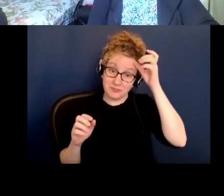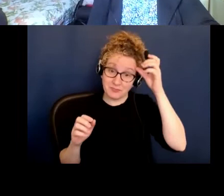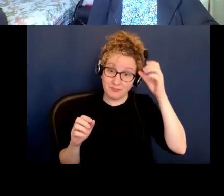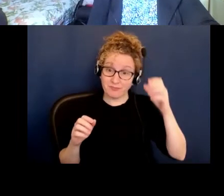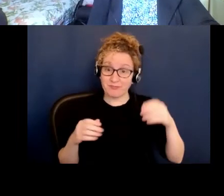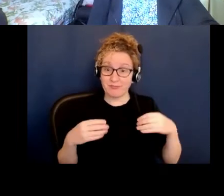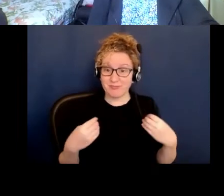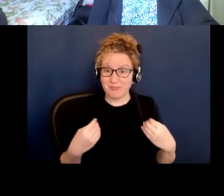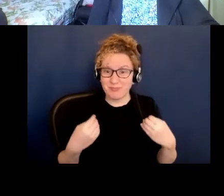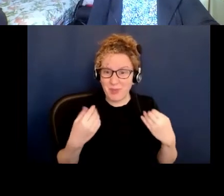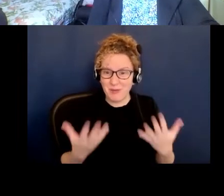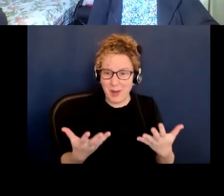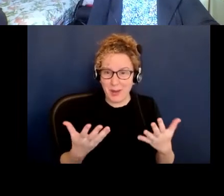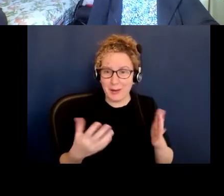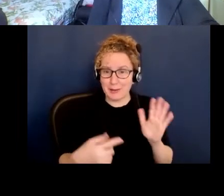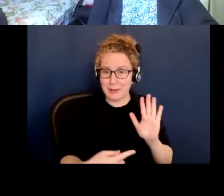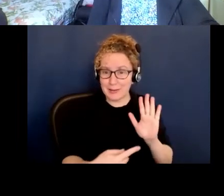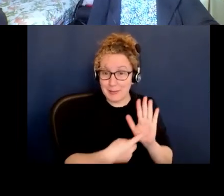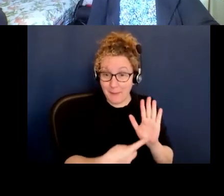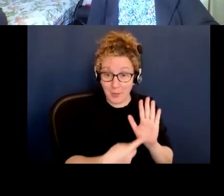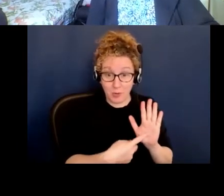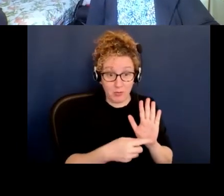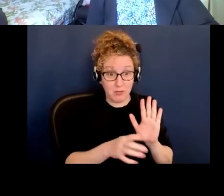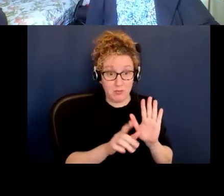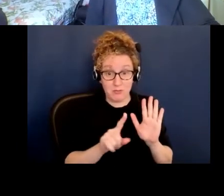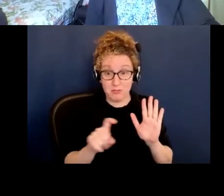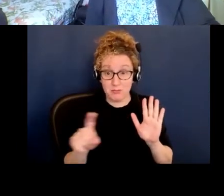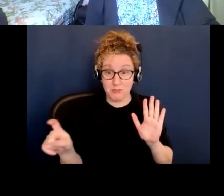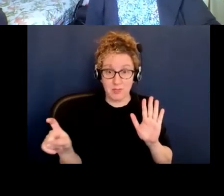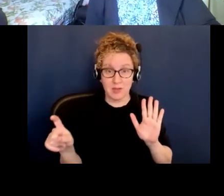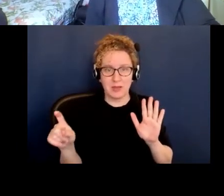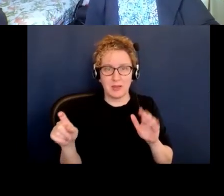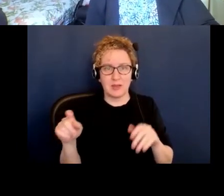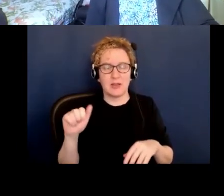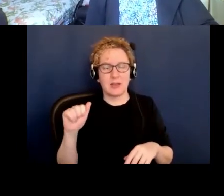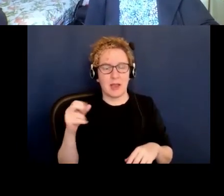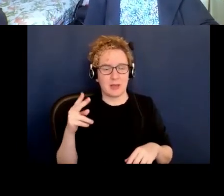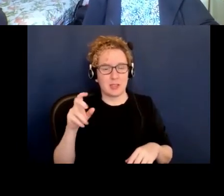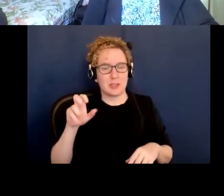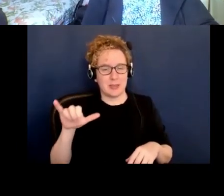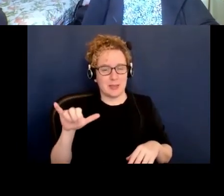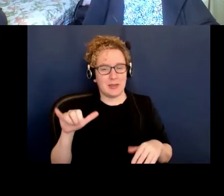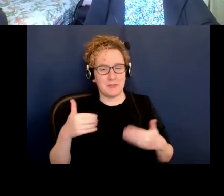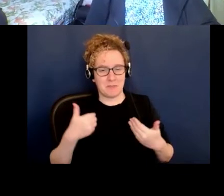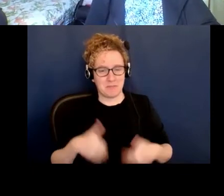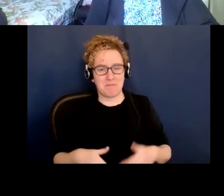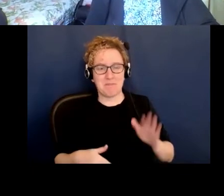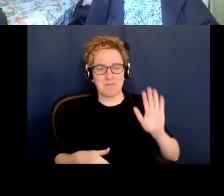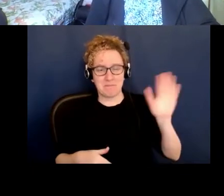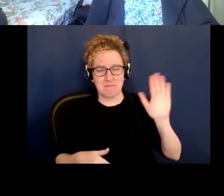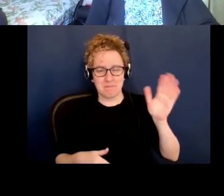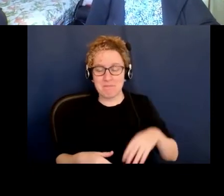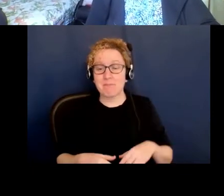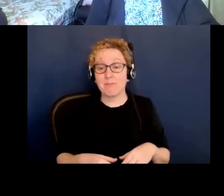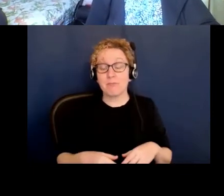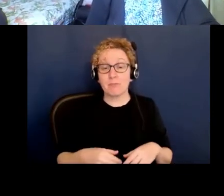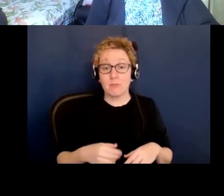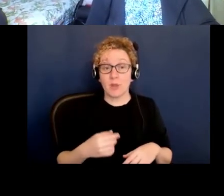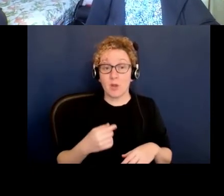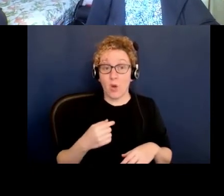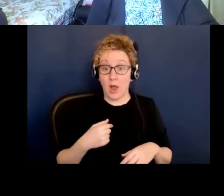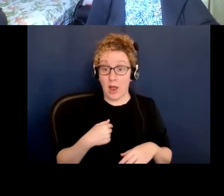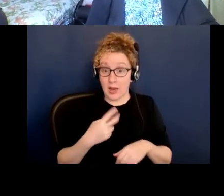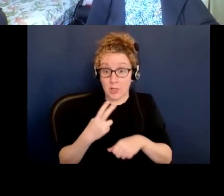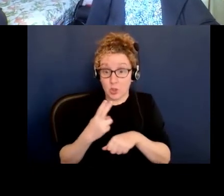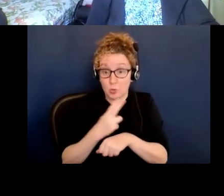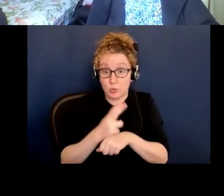of provide an example? Joylene, this is Ashley. Yeah, one thing I use the resource library for is to